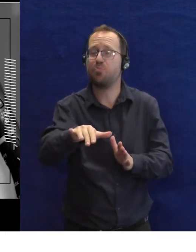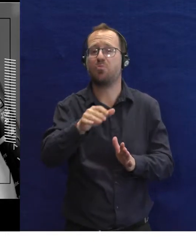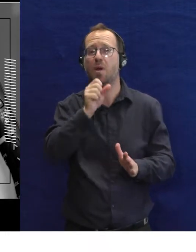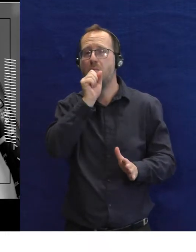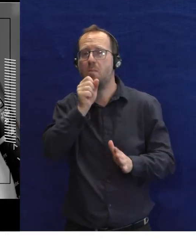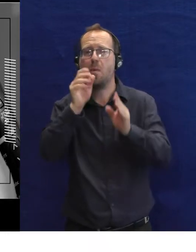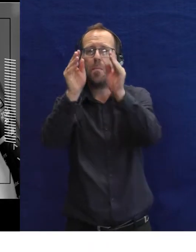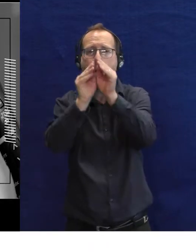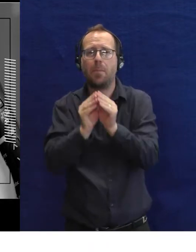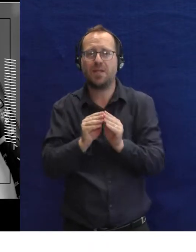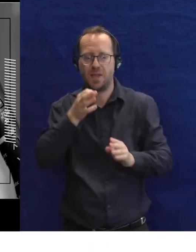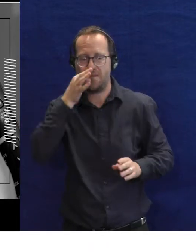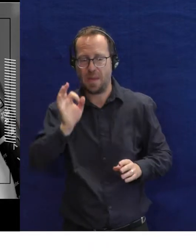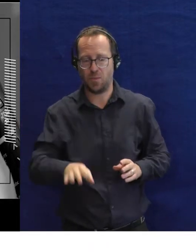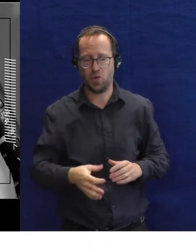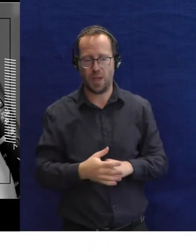behind.